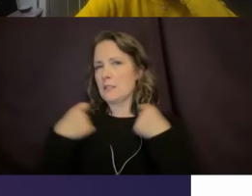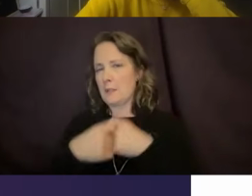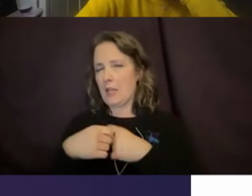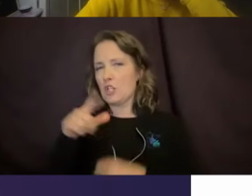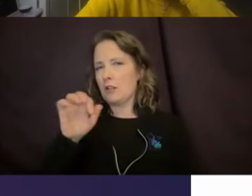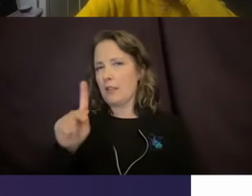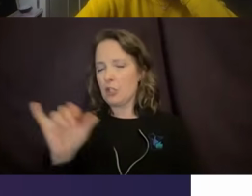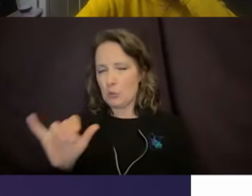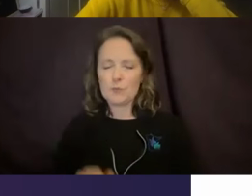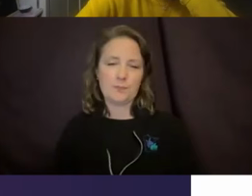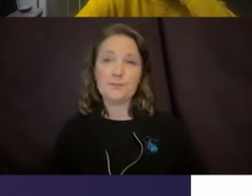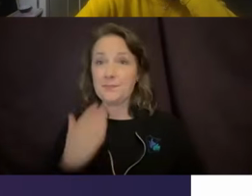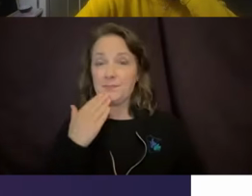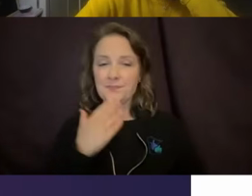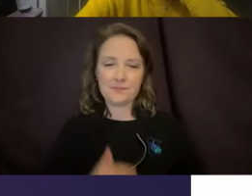asking about that.